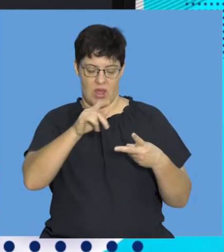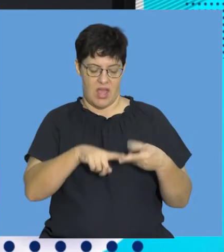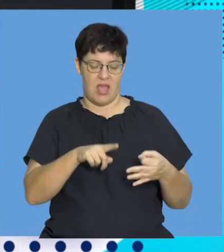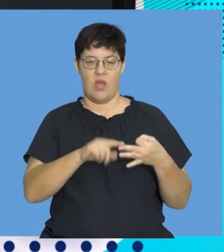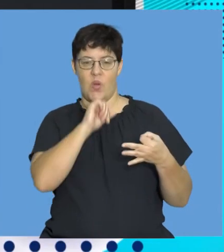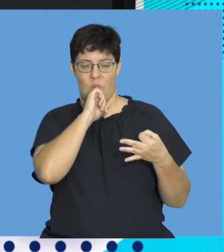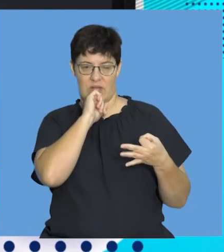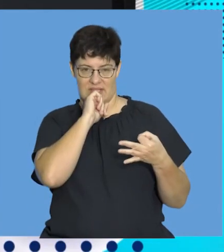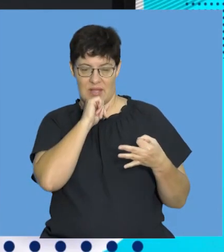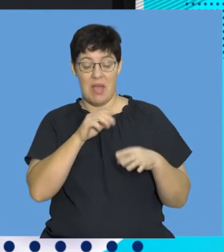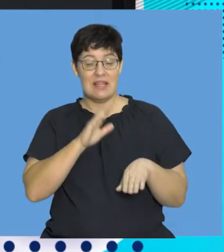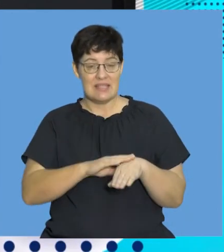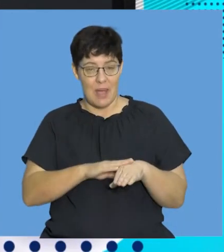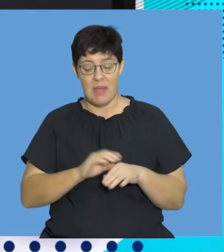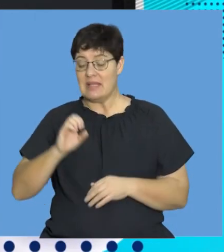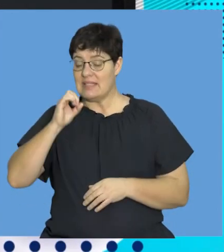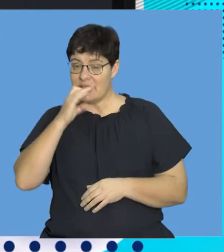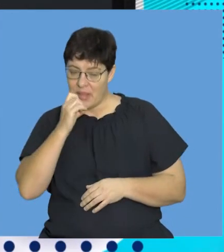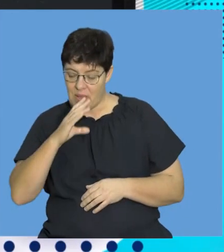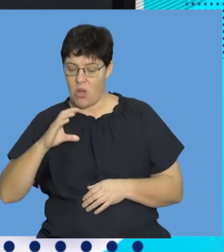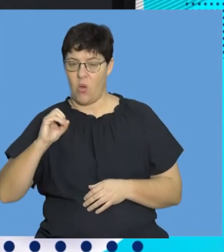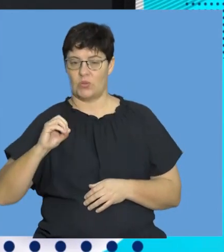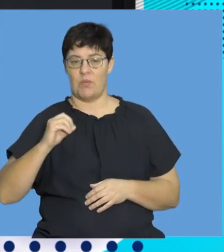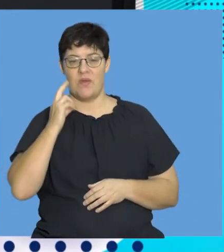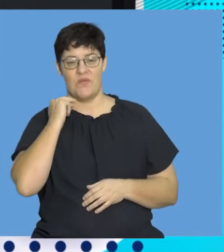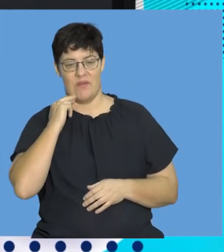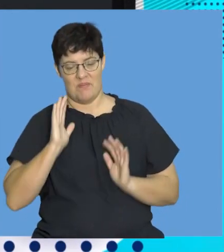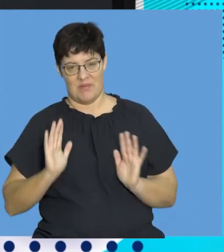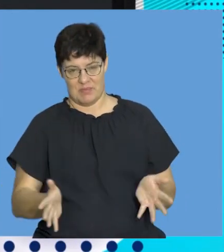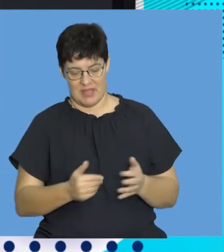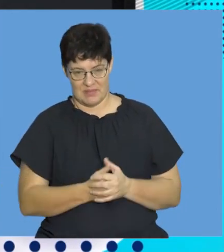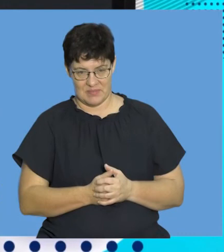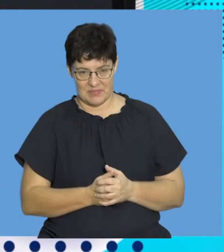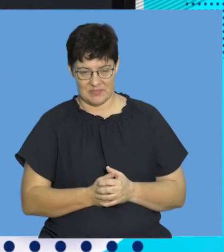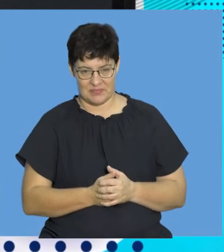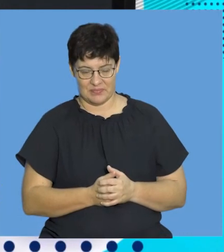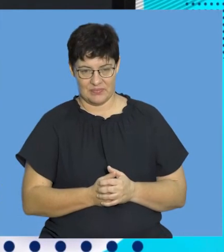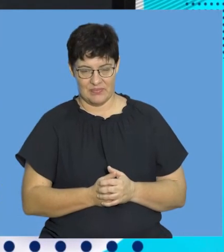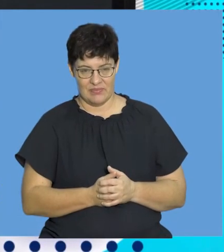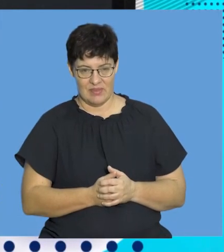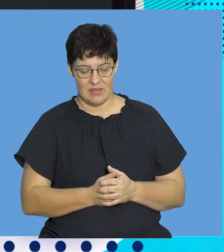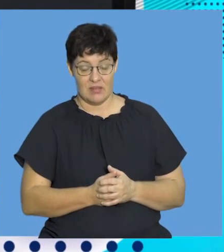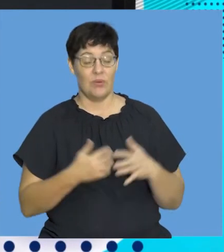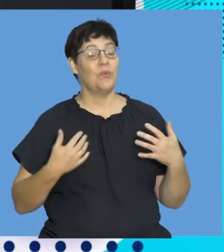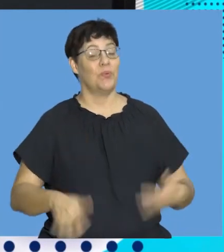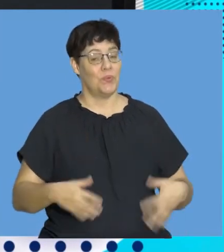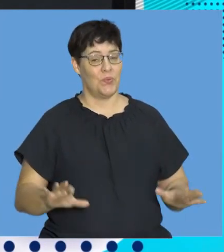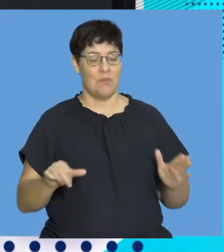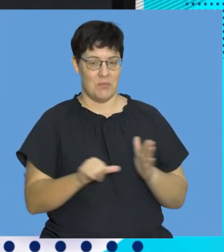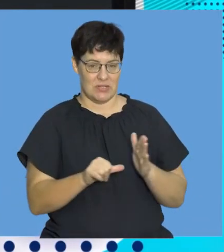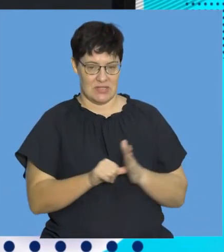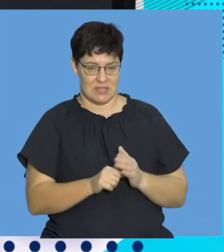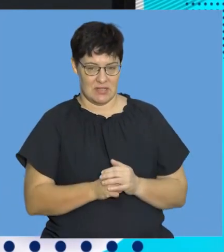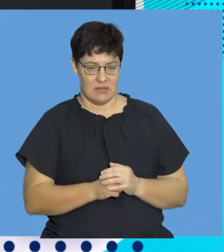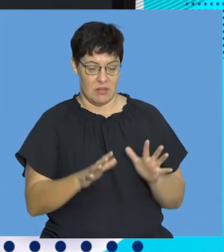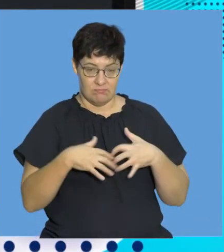But my budget period is only September, October, and November. So very important, when you are